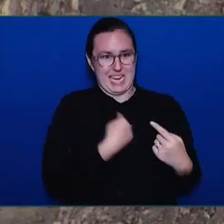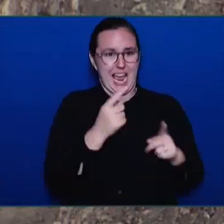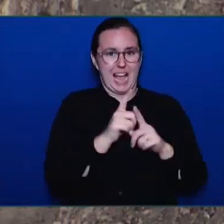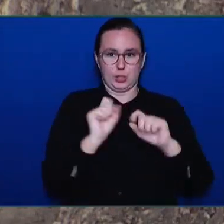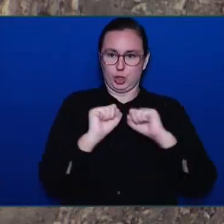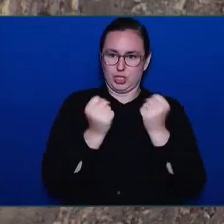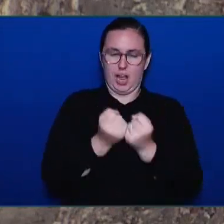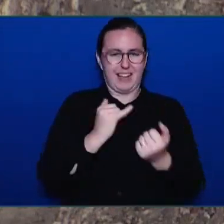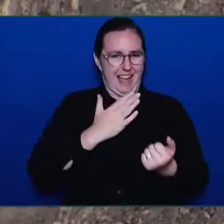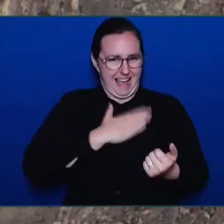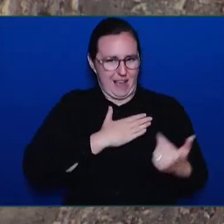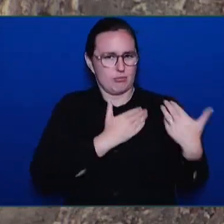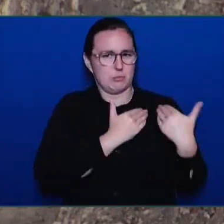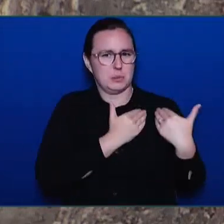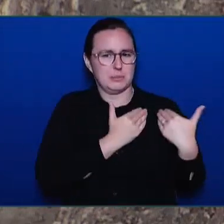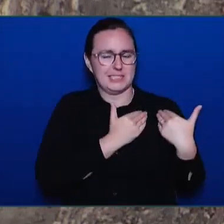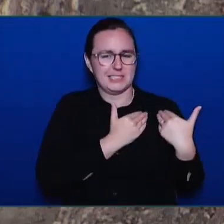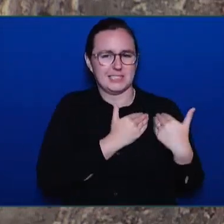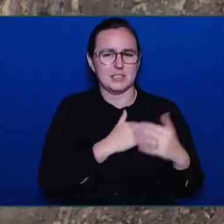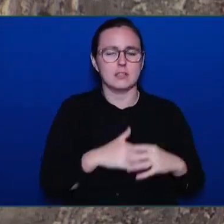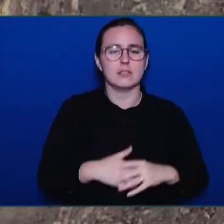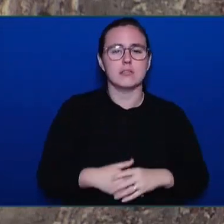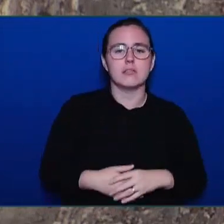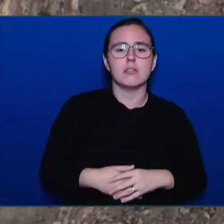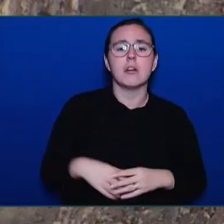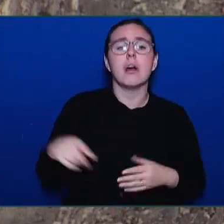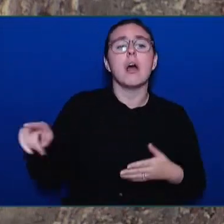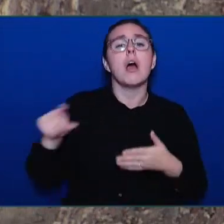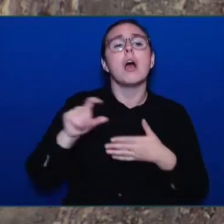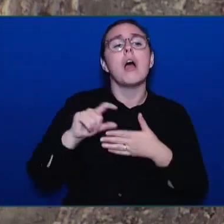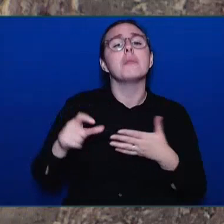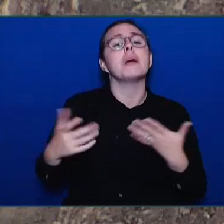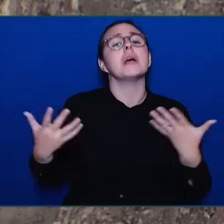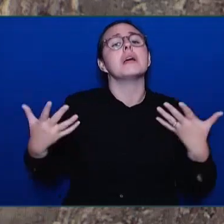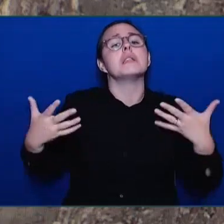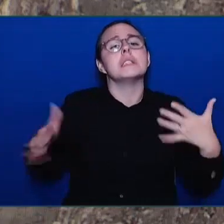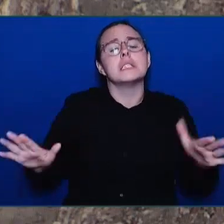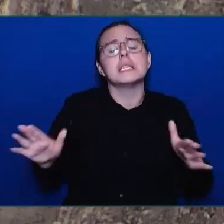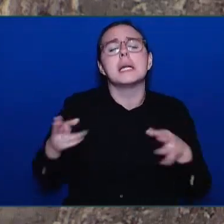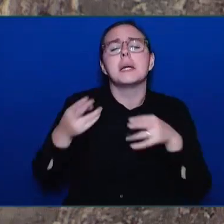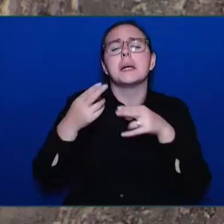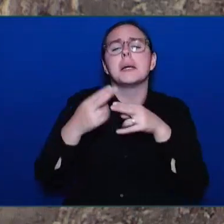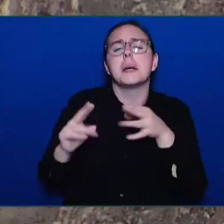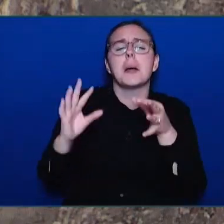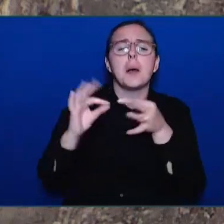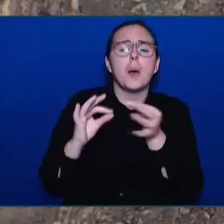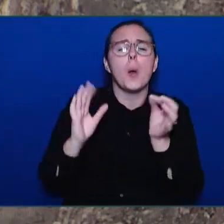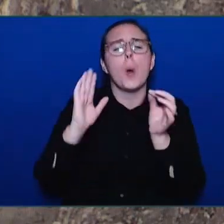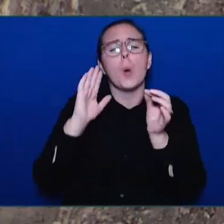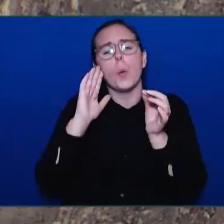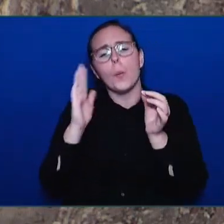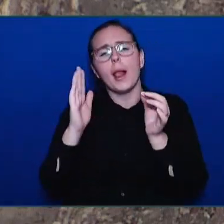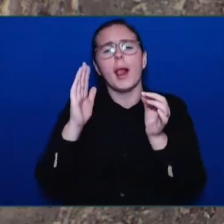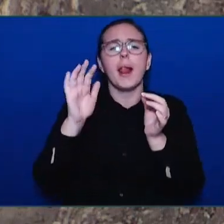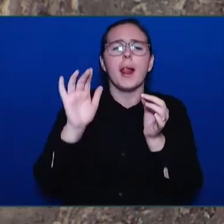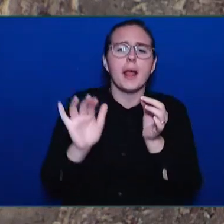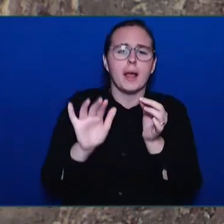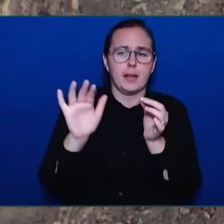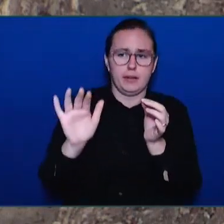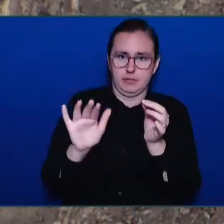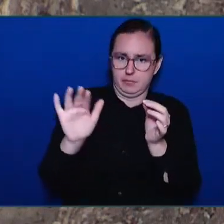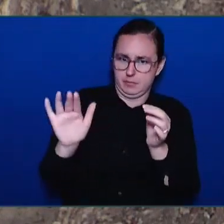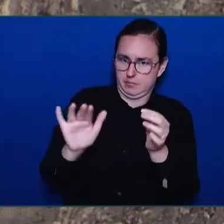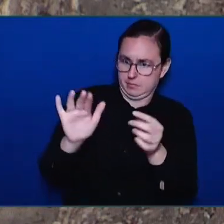to this idea, but quickly backed off, and now nobody knows where government's position is on this issue. So my question